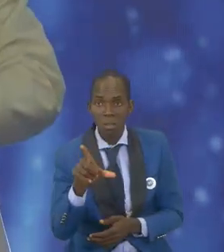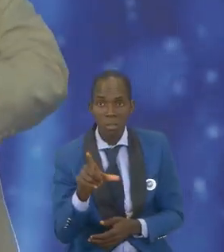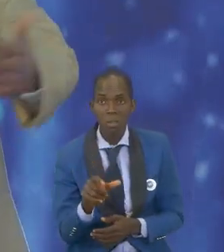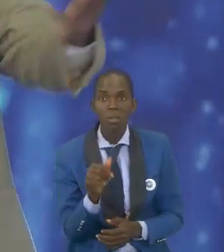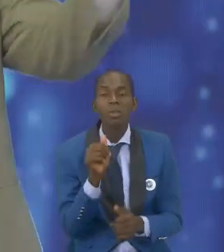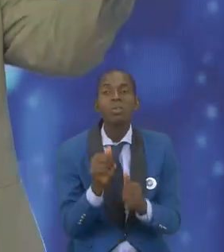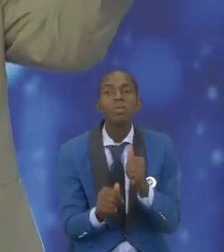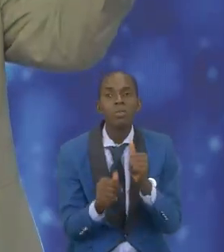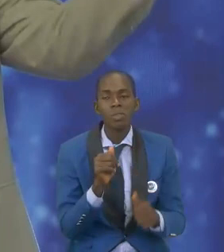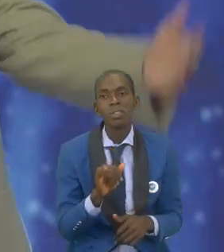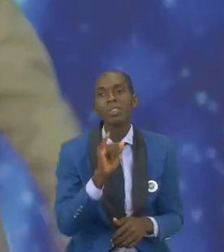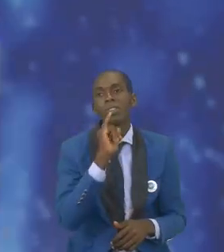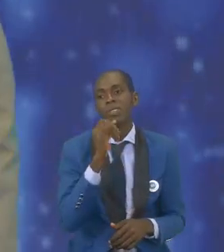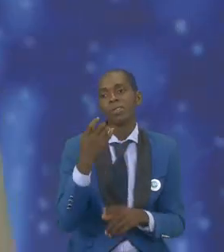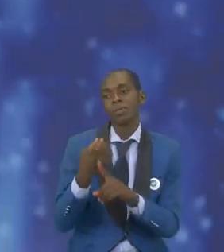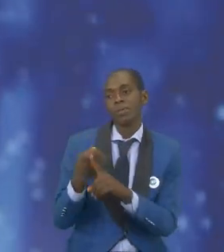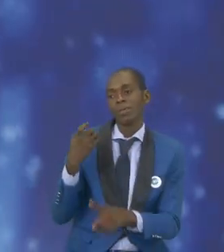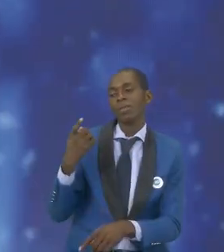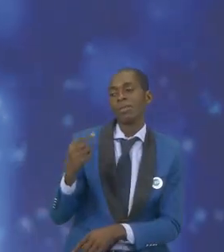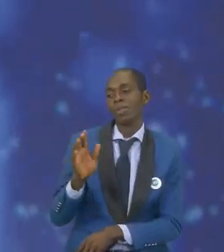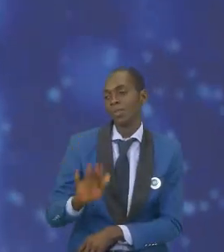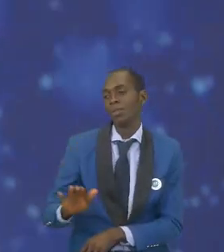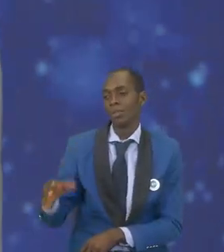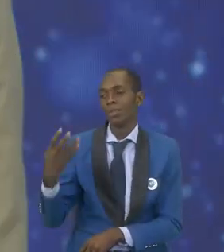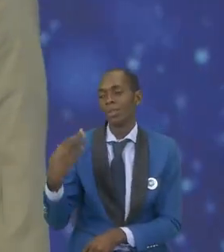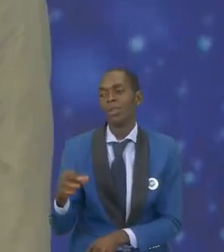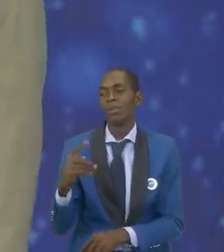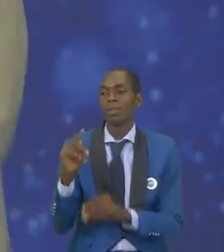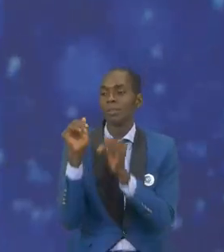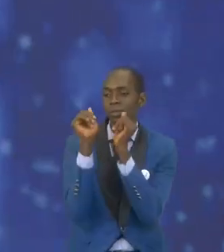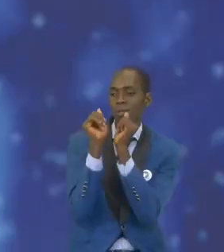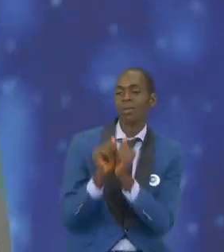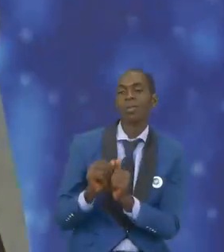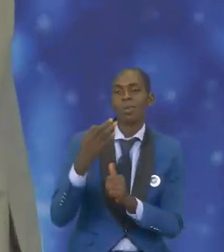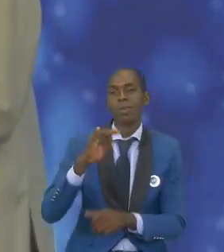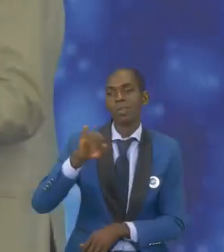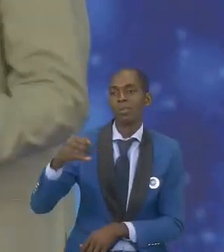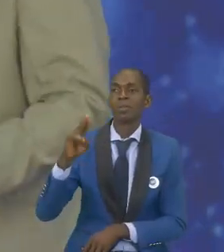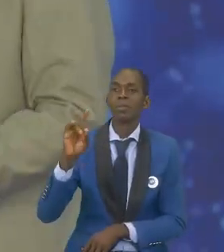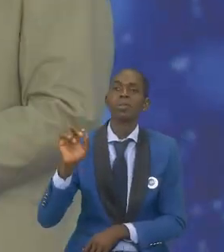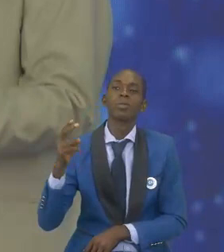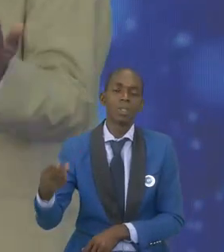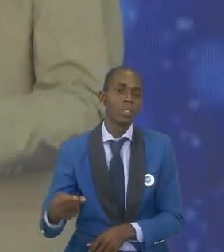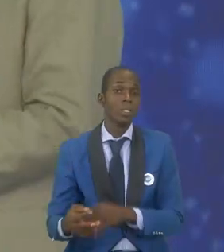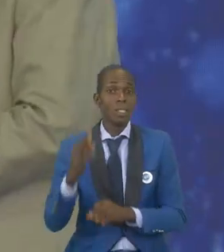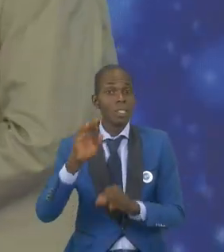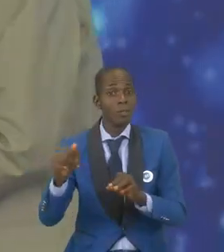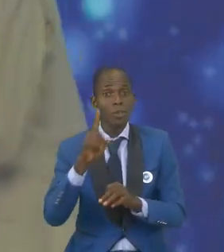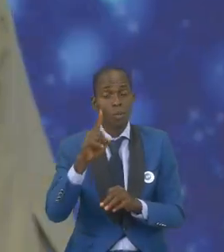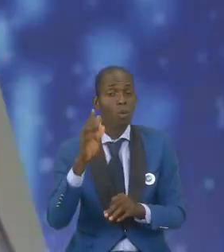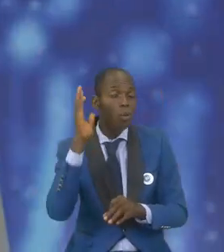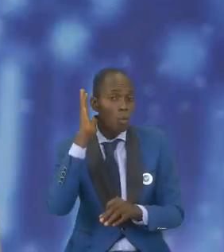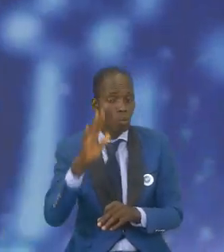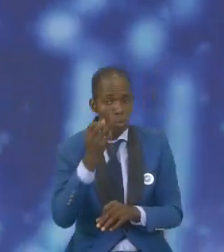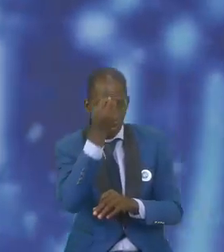the children of the captivity of Judah, even if anyone should disobey, should